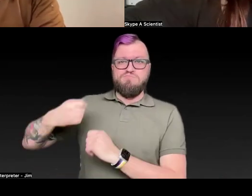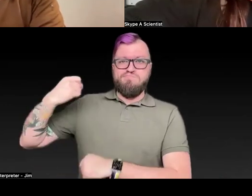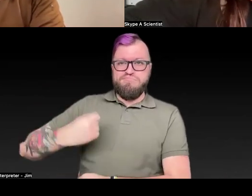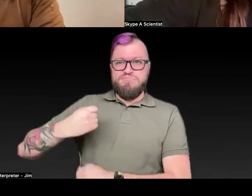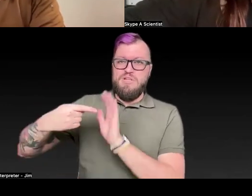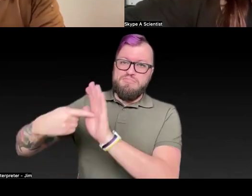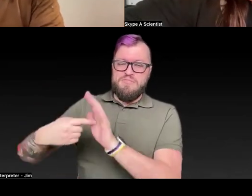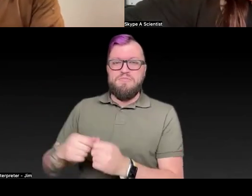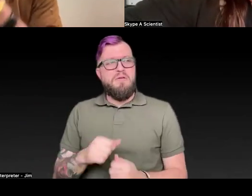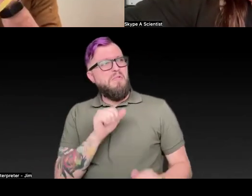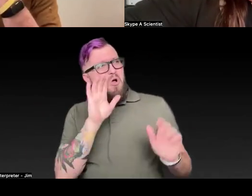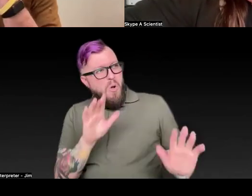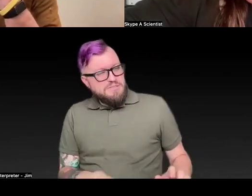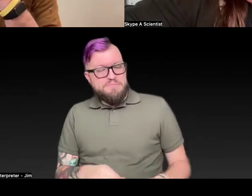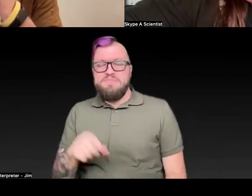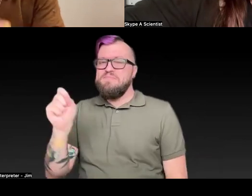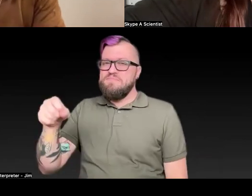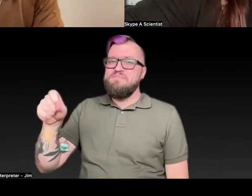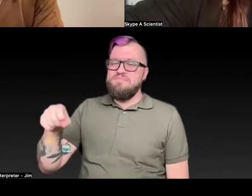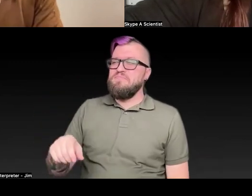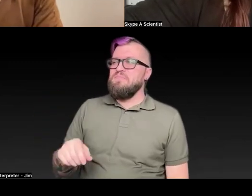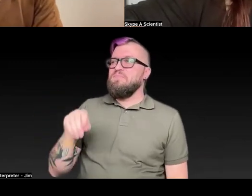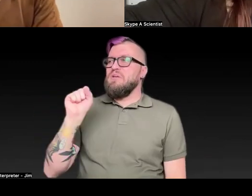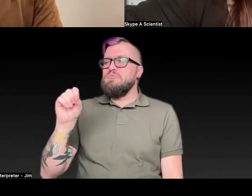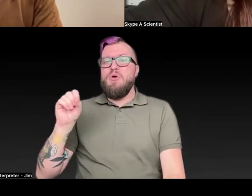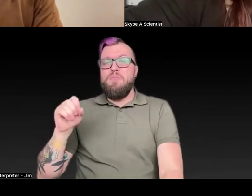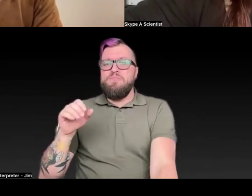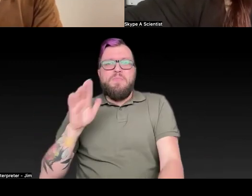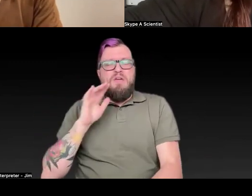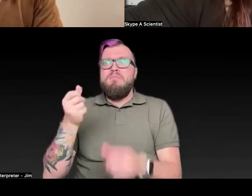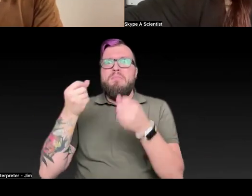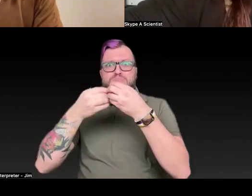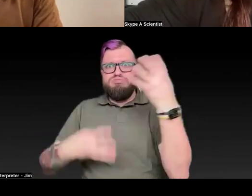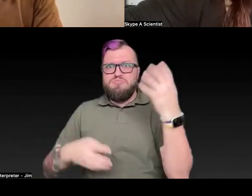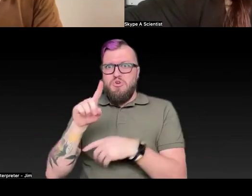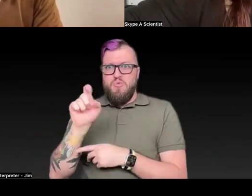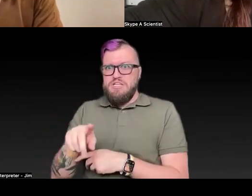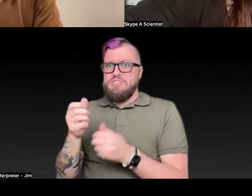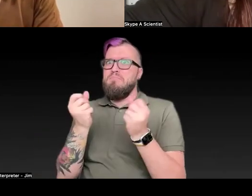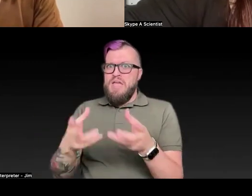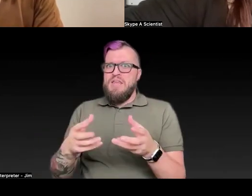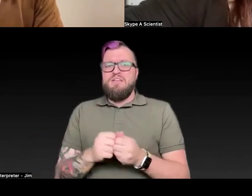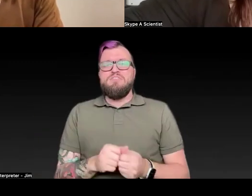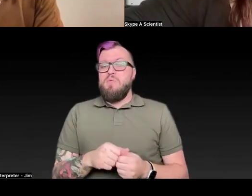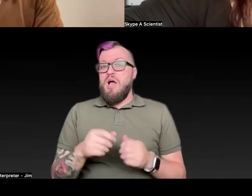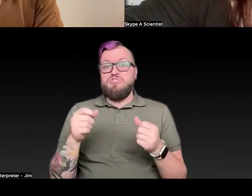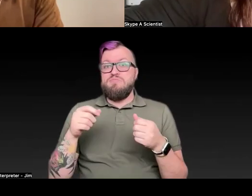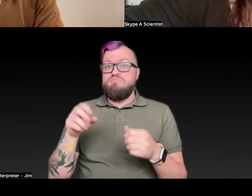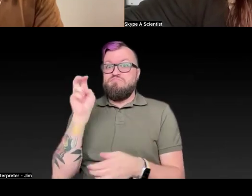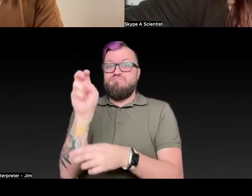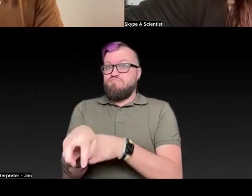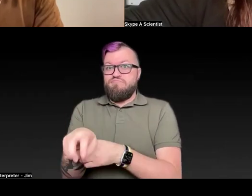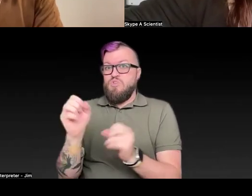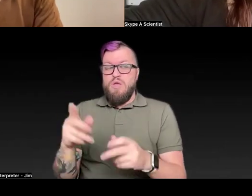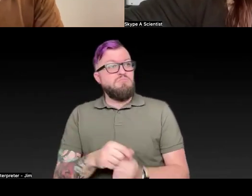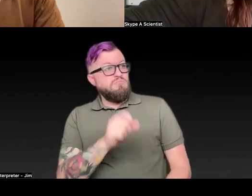awesome. Okay. Okay, so we've got a lot of questions here. So I'm just gonna just like jump into it